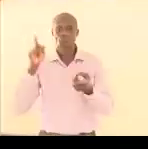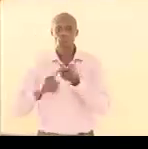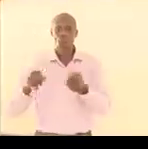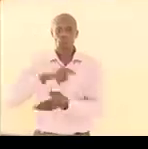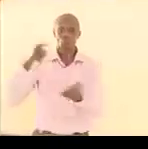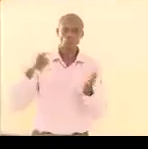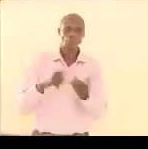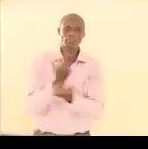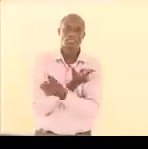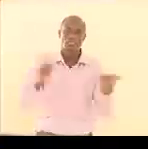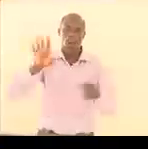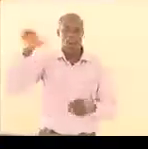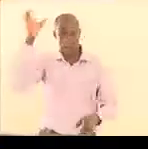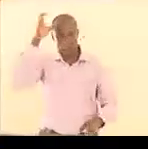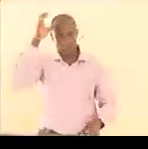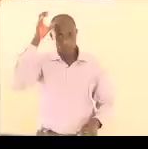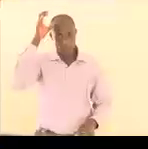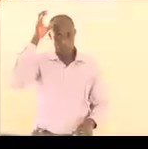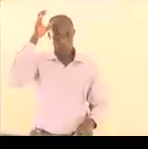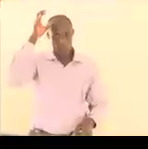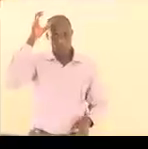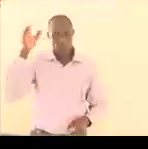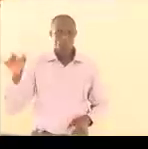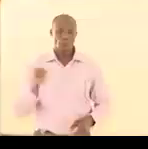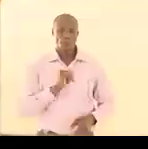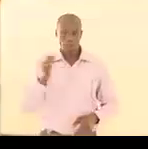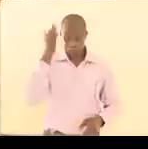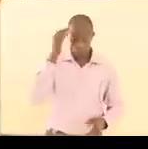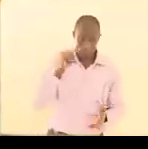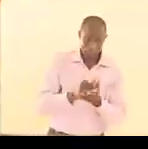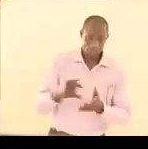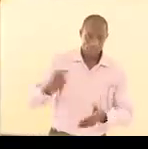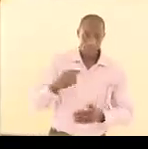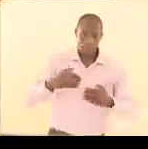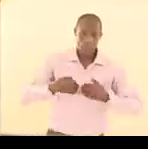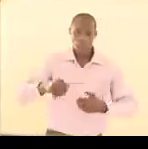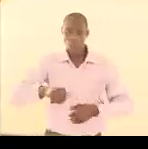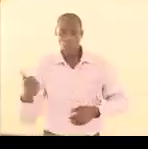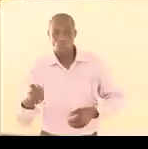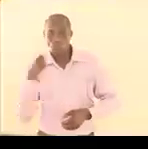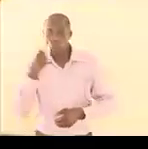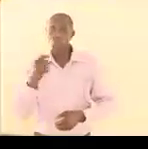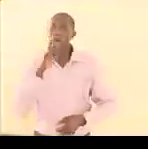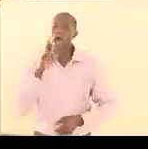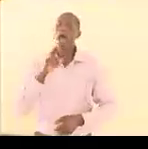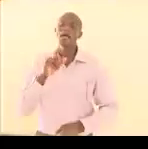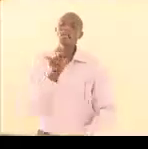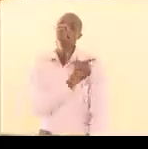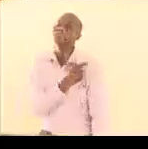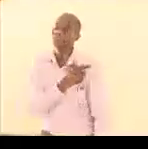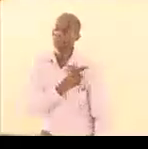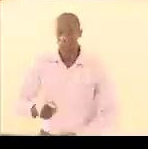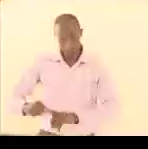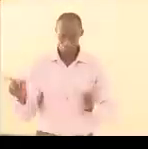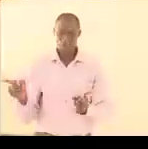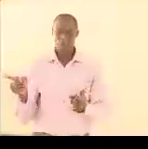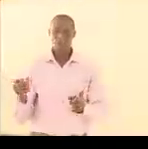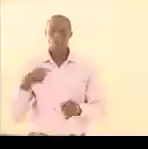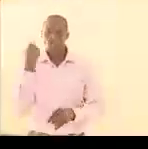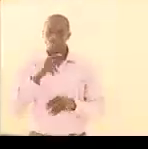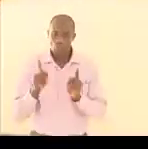converted to this liberal capitalism. I know that we have, on the other hand, people who are lazy.